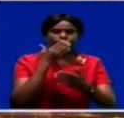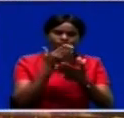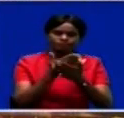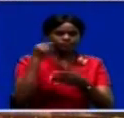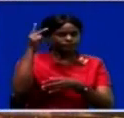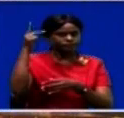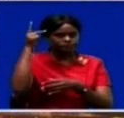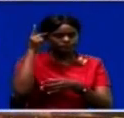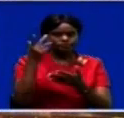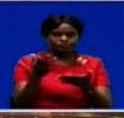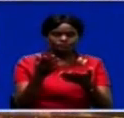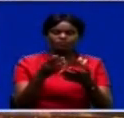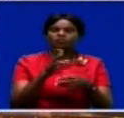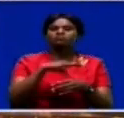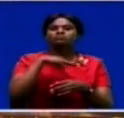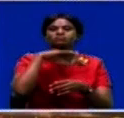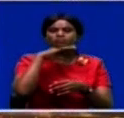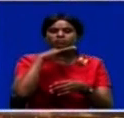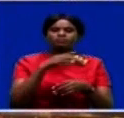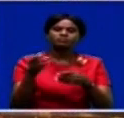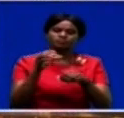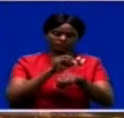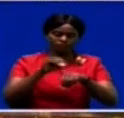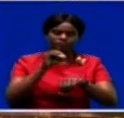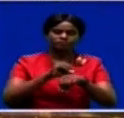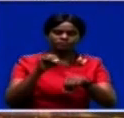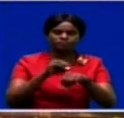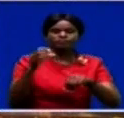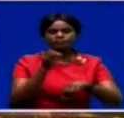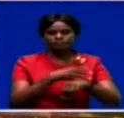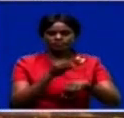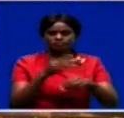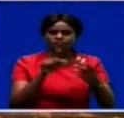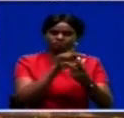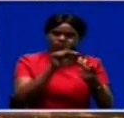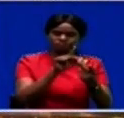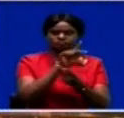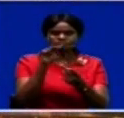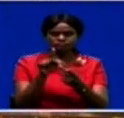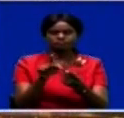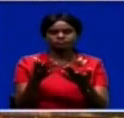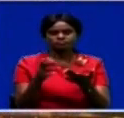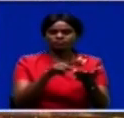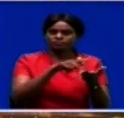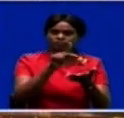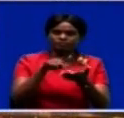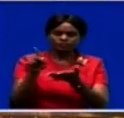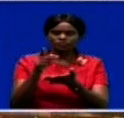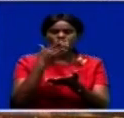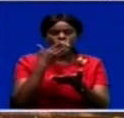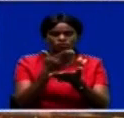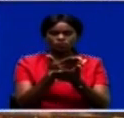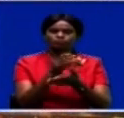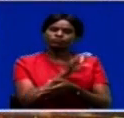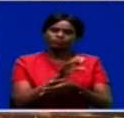stability, abundance of attractive investment opportunities, appropriate legal and regulatory framework, good corporate